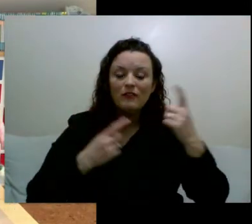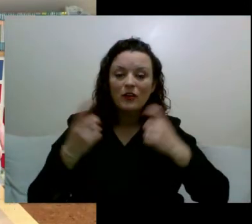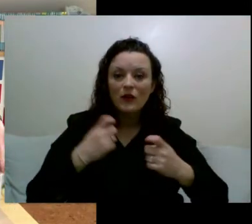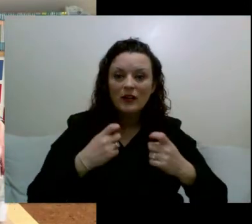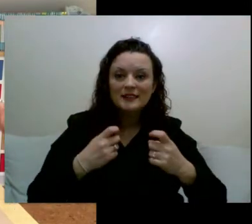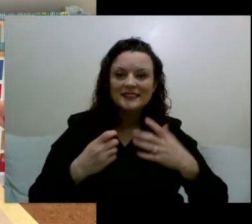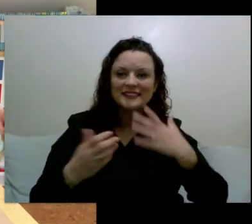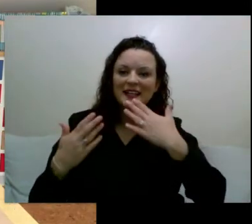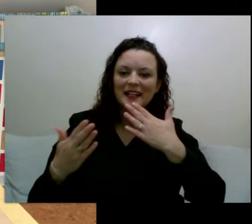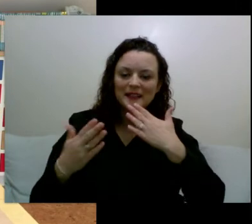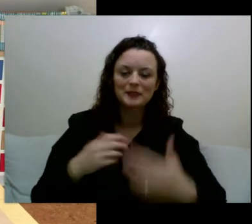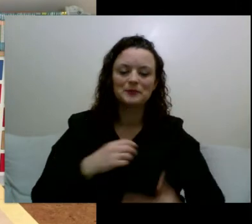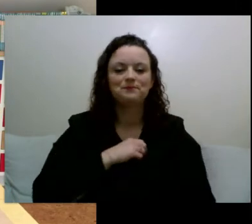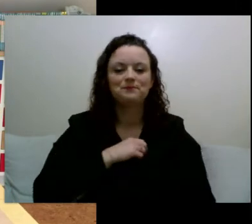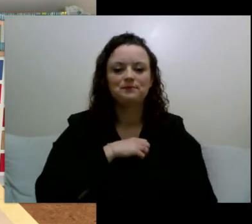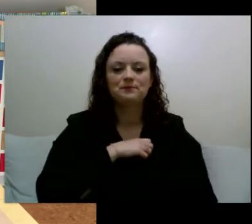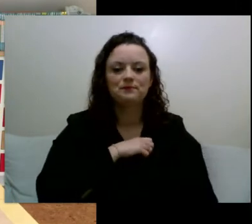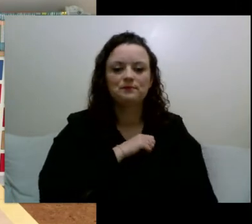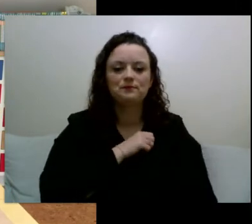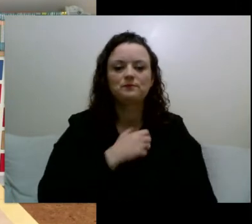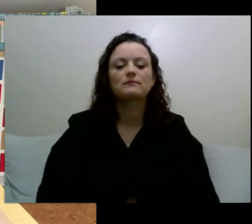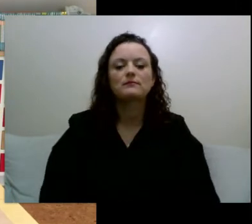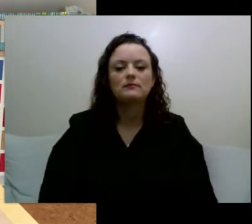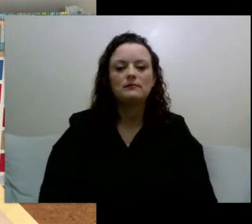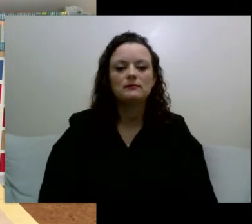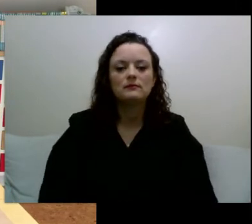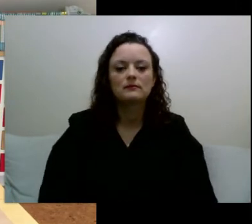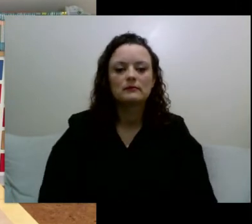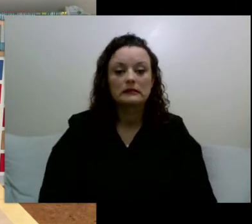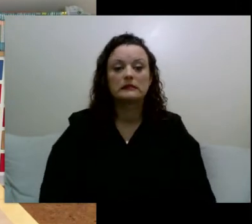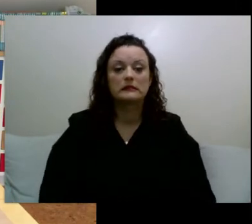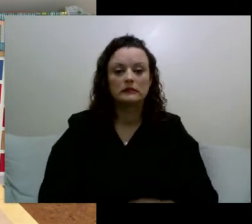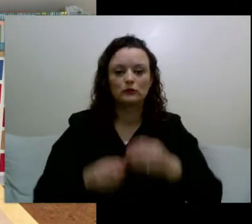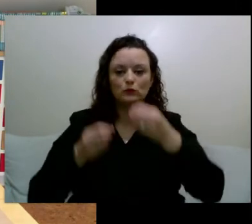them. Oops. Put these things down.